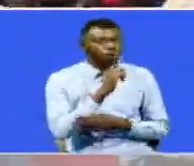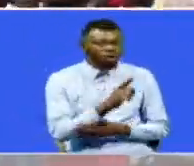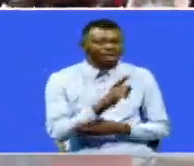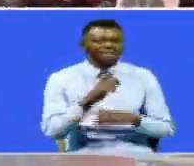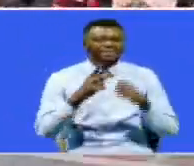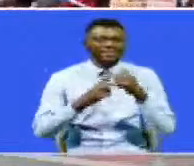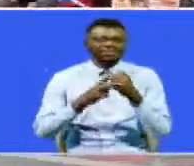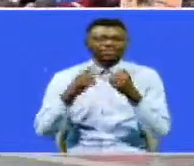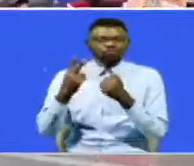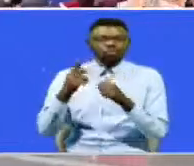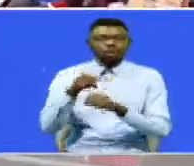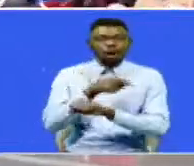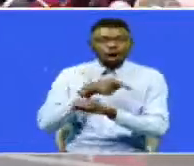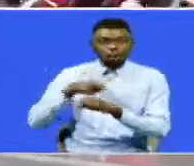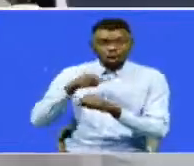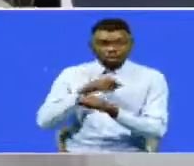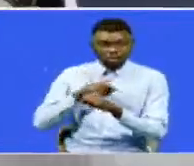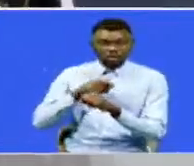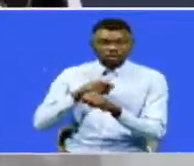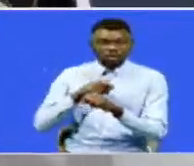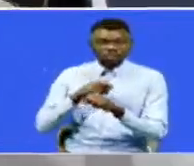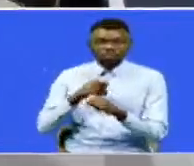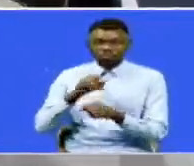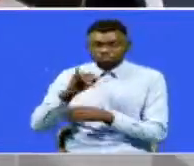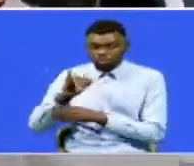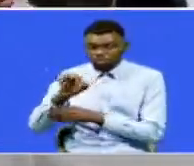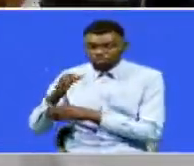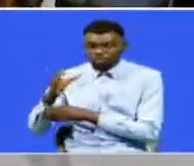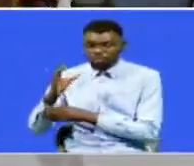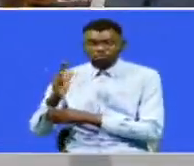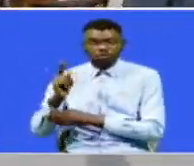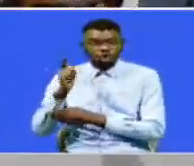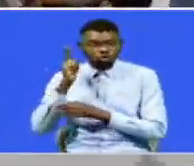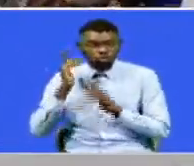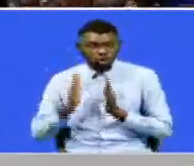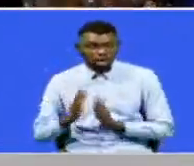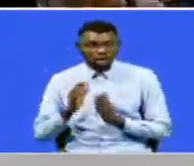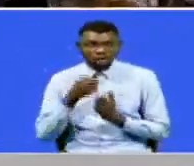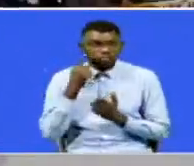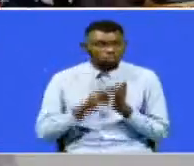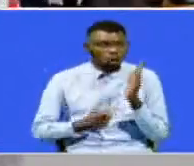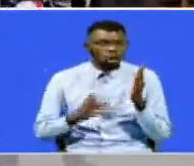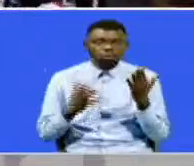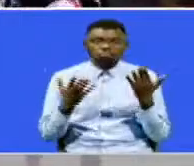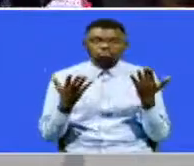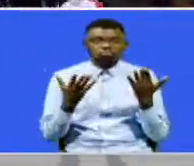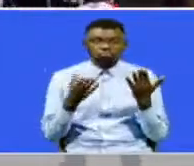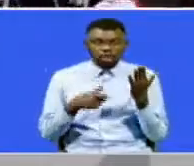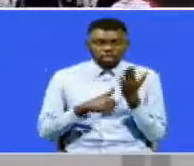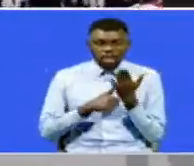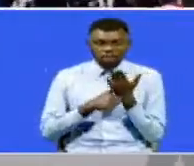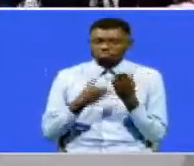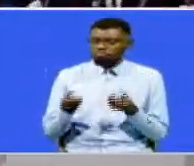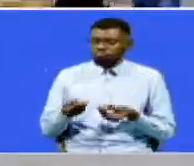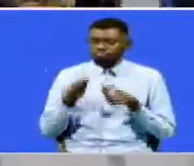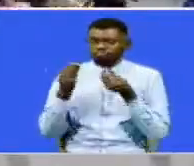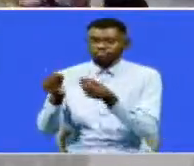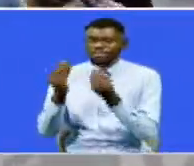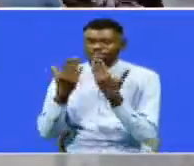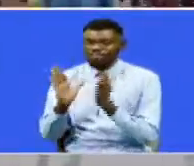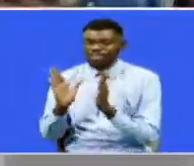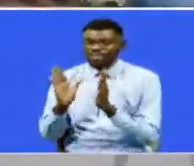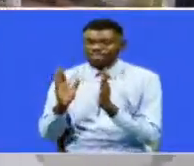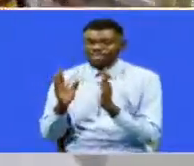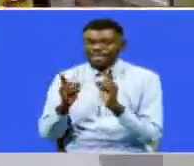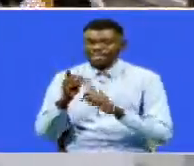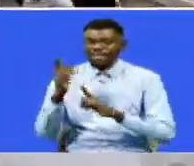hours after the decision was rendered. IBC lawyer Edwin Mukele said the commission had forwarded the names of the candidates by